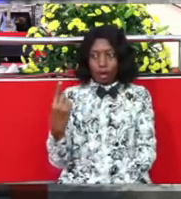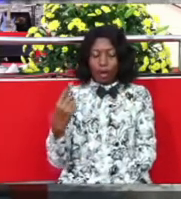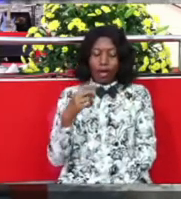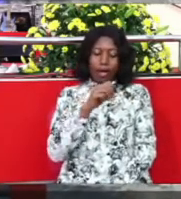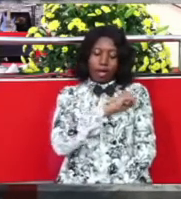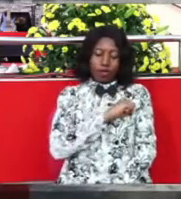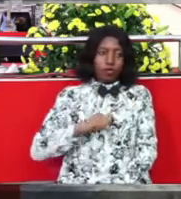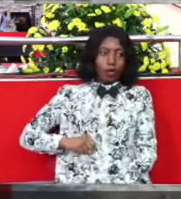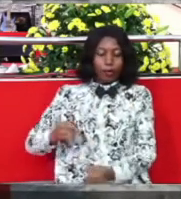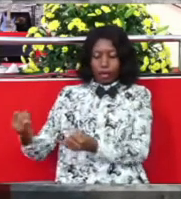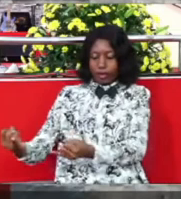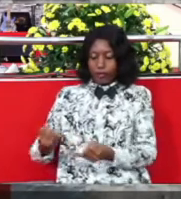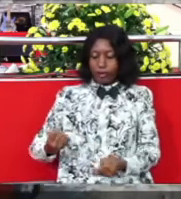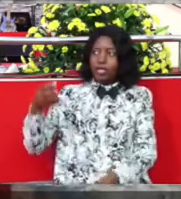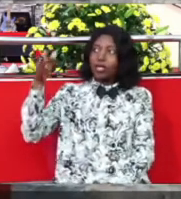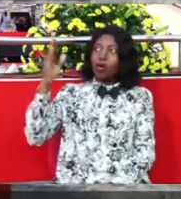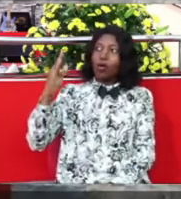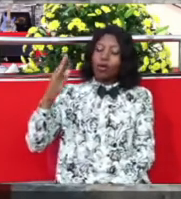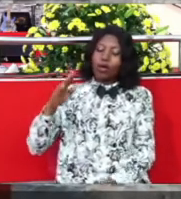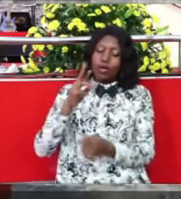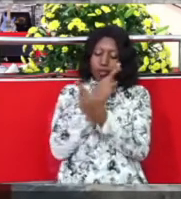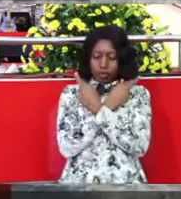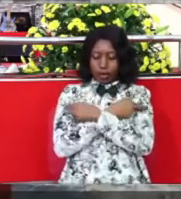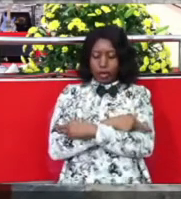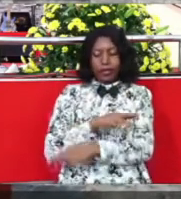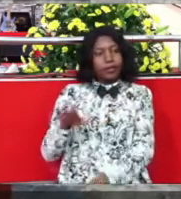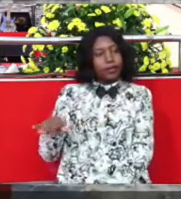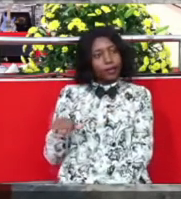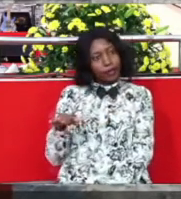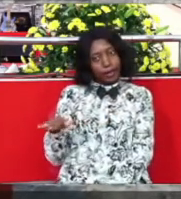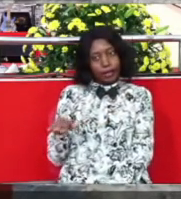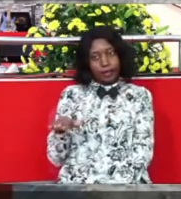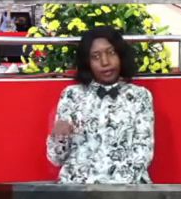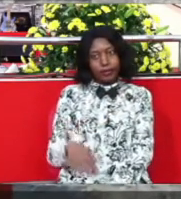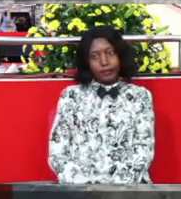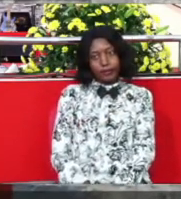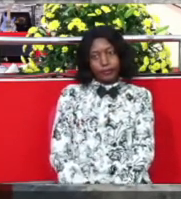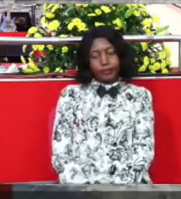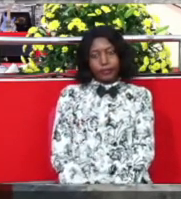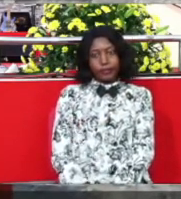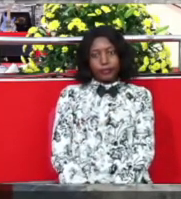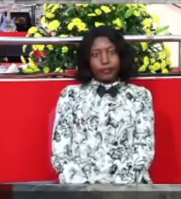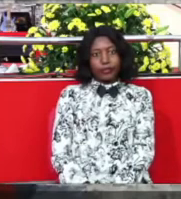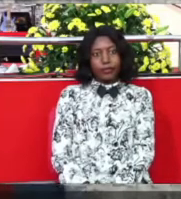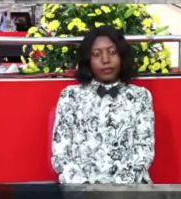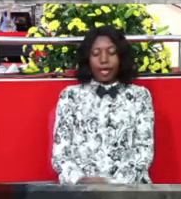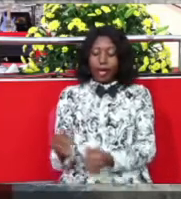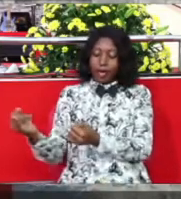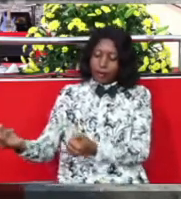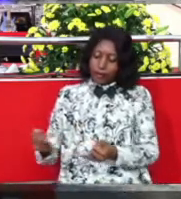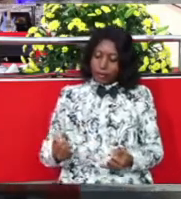is inviting God to a resting place. Sulemani anamwalika Mungu mahali pa mapumziko. He's inviting